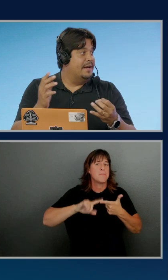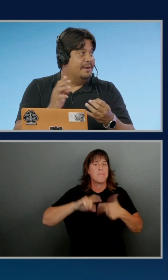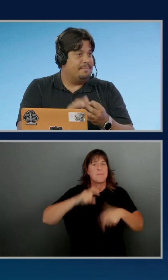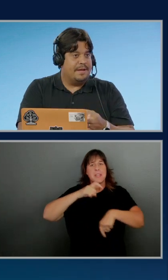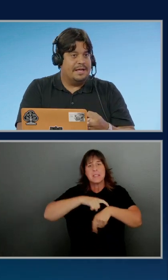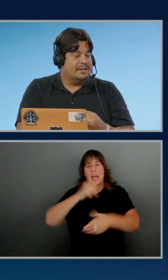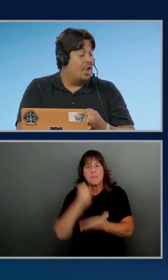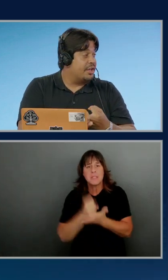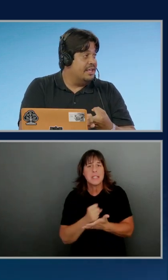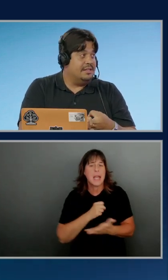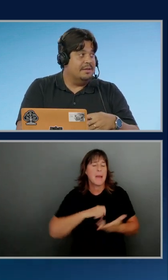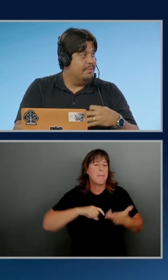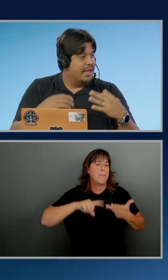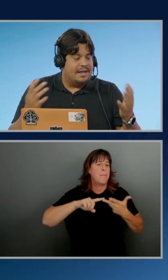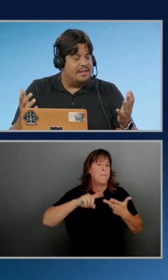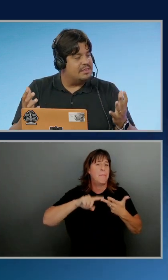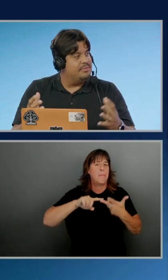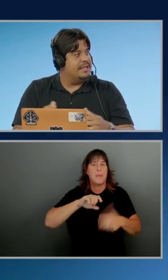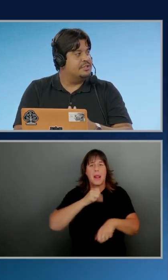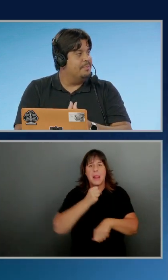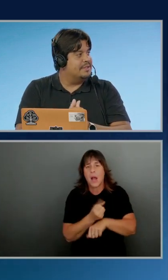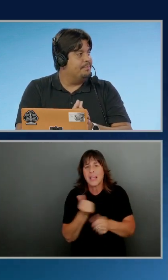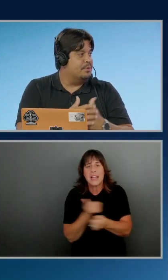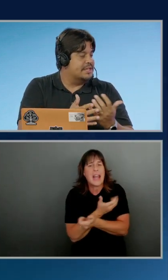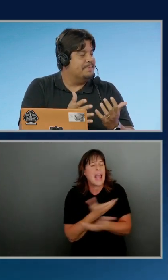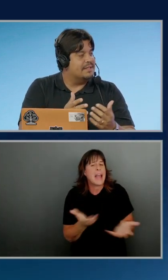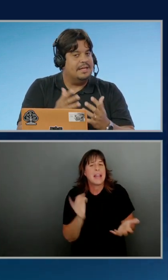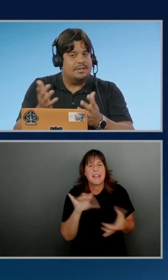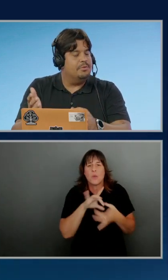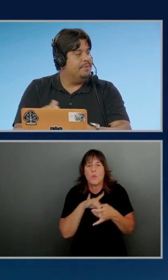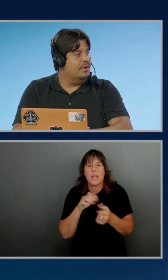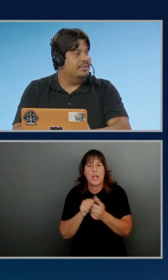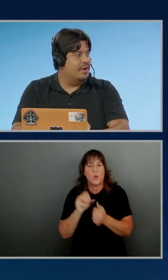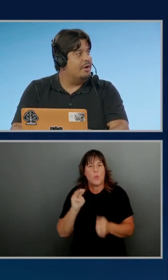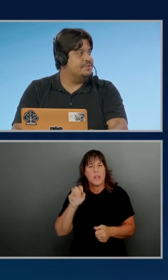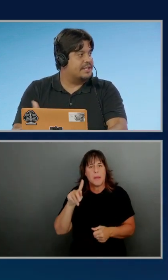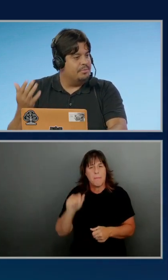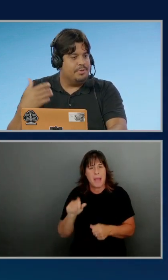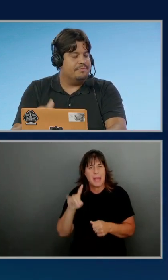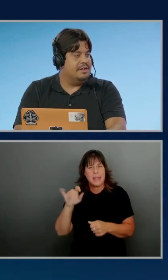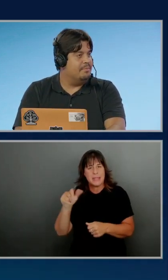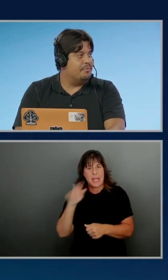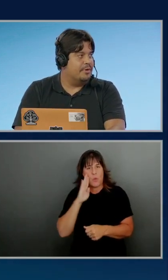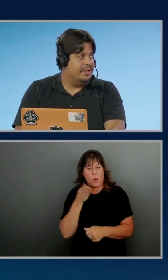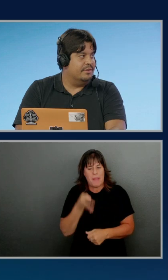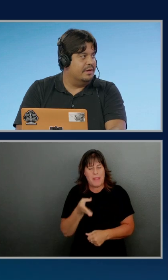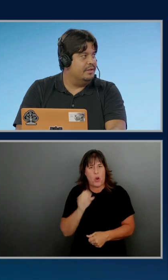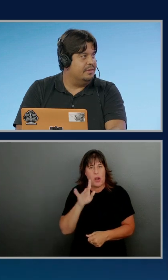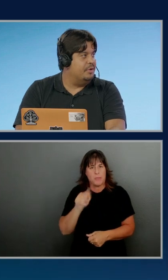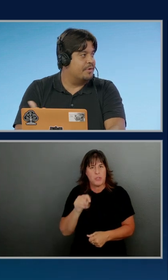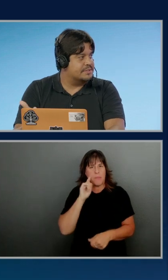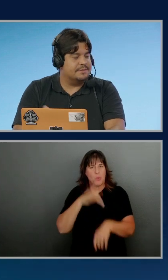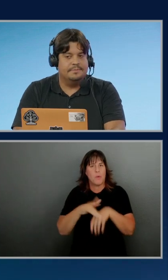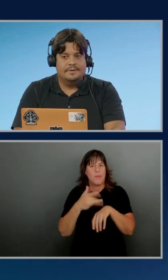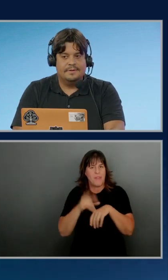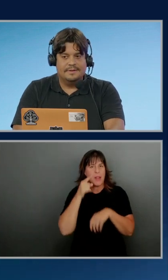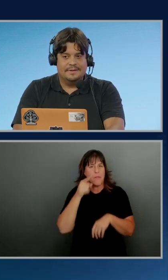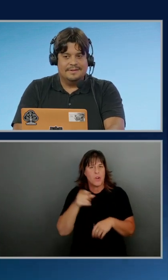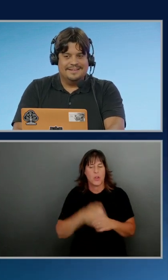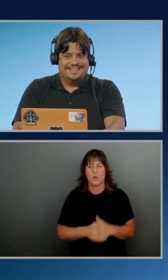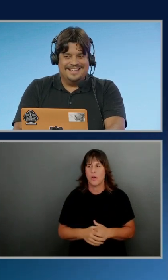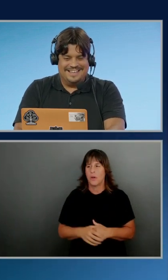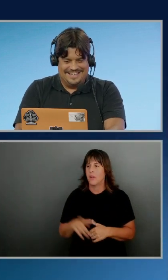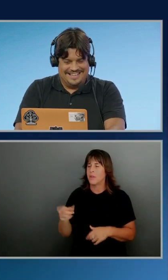timestamp, locking, and anything related to POSIX metadata will be on the object and will be available for You are just